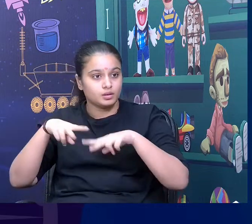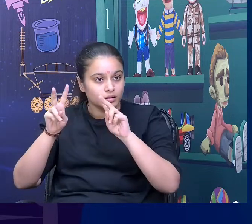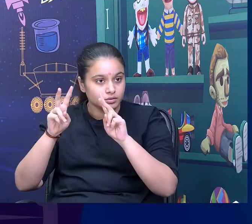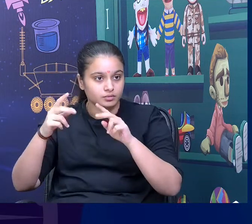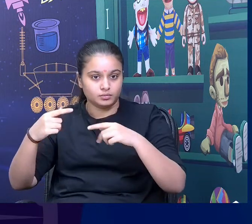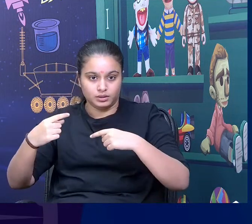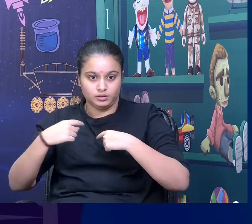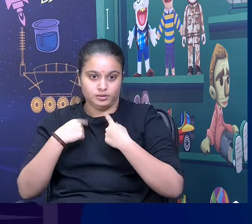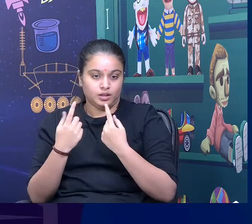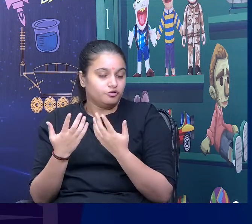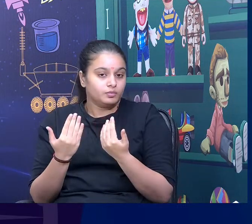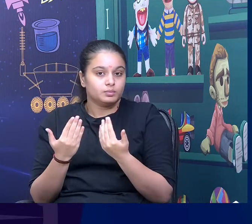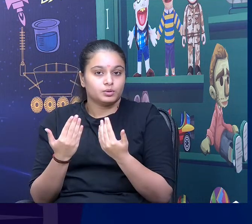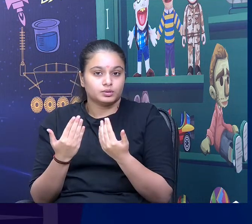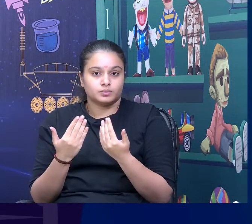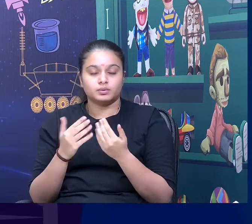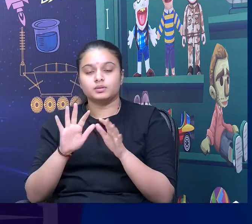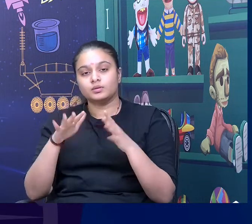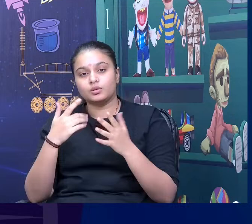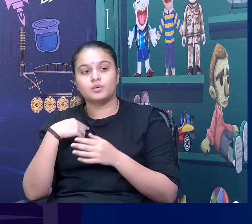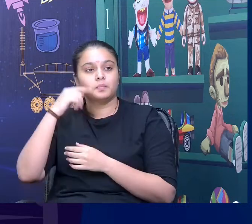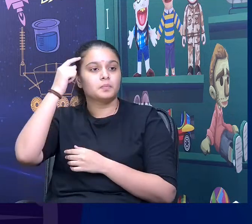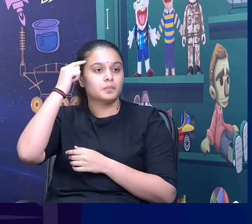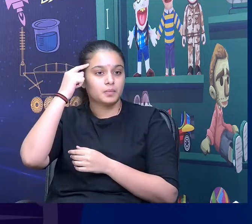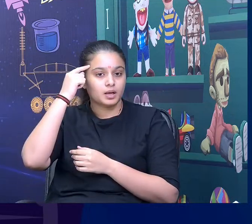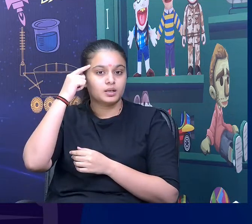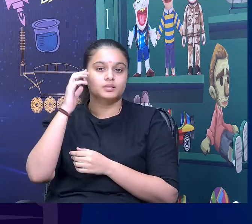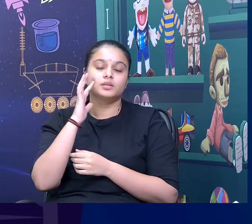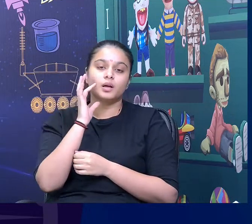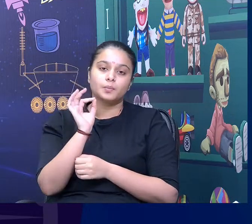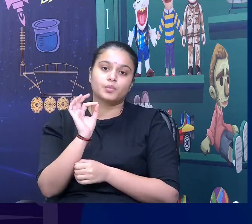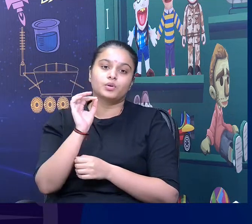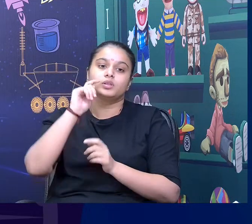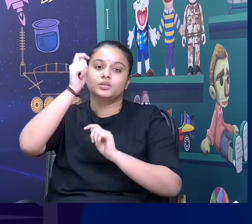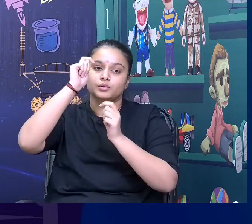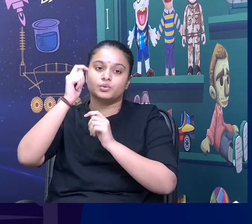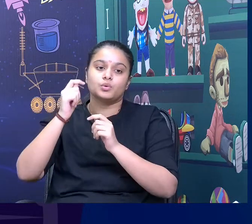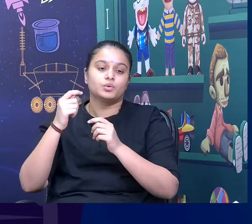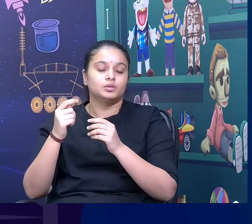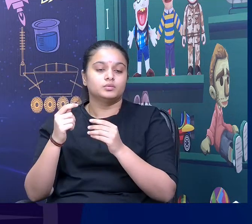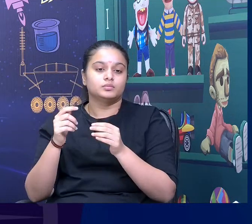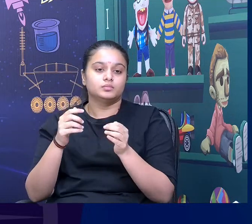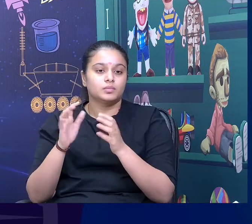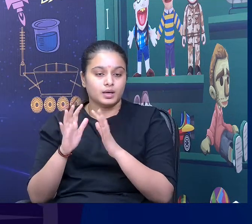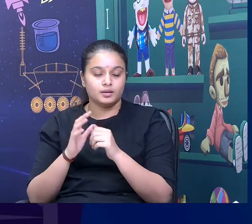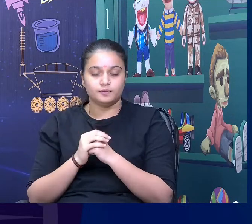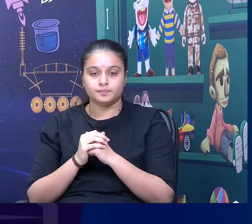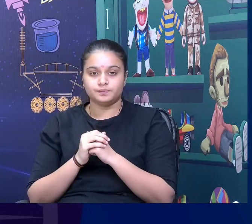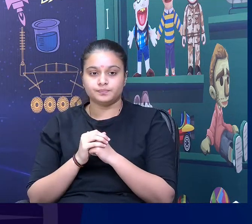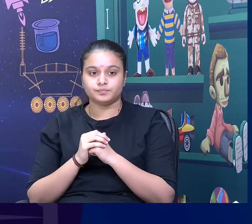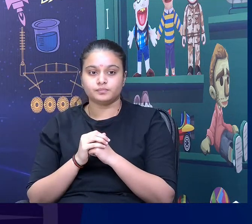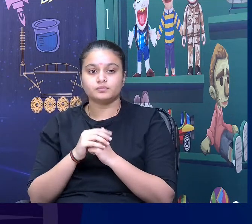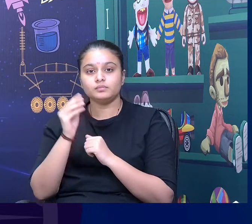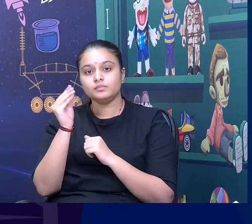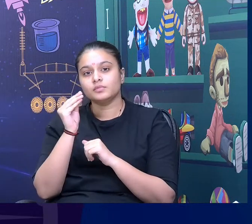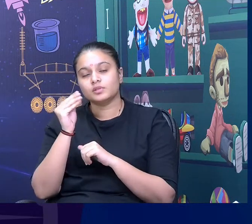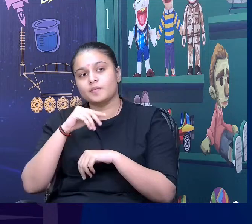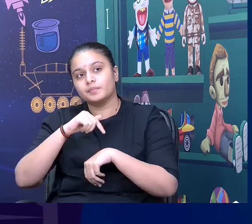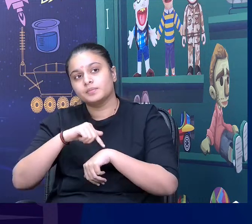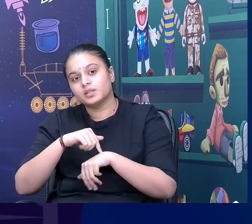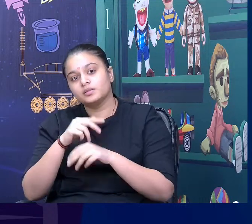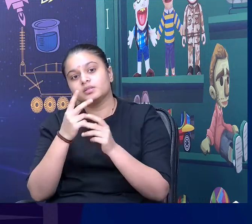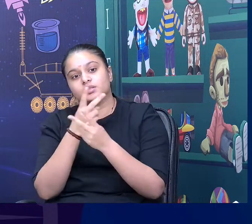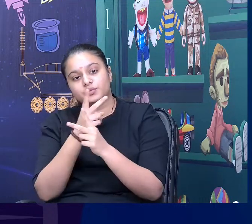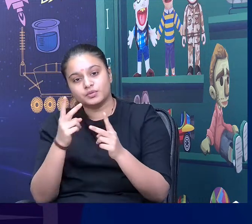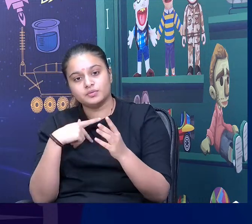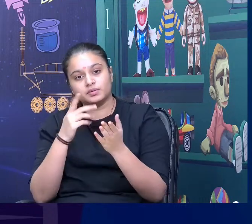from me as well. True. So I think our mind plays a very vital role over here. Absolutely. And sometimes, children, there are